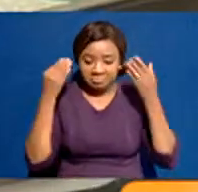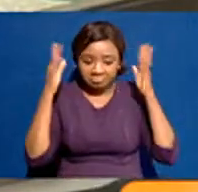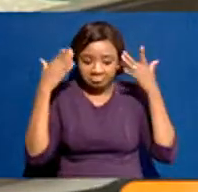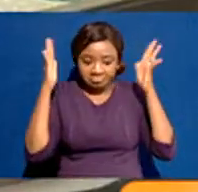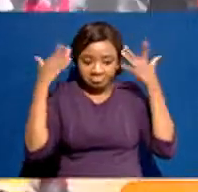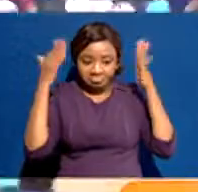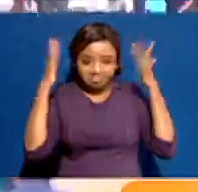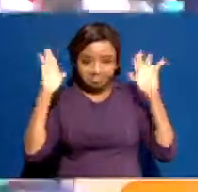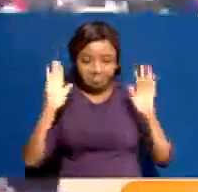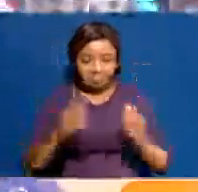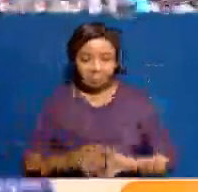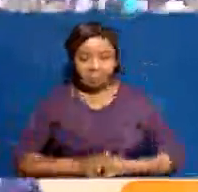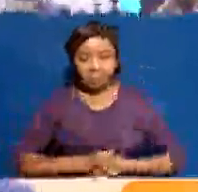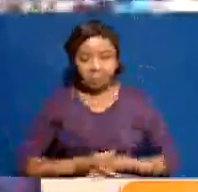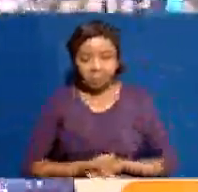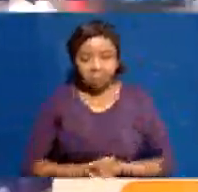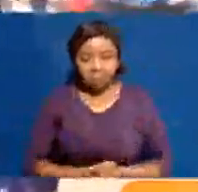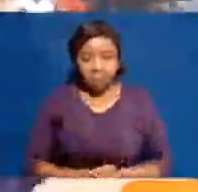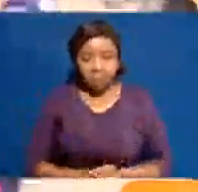shooting incident.